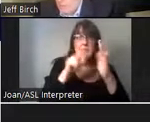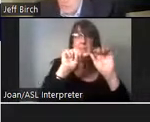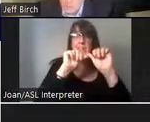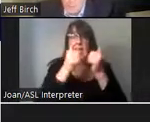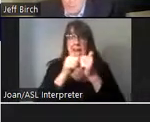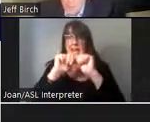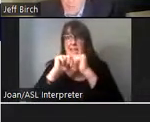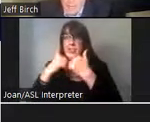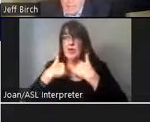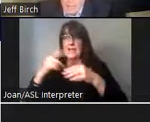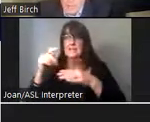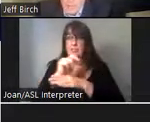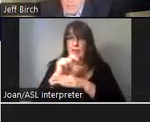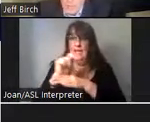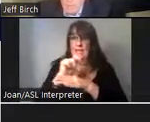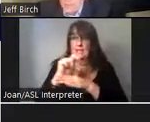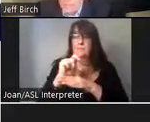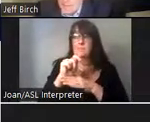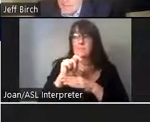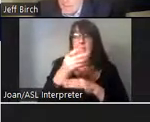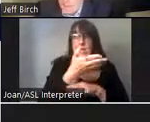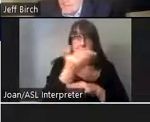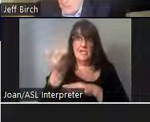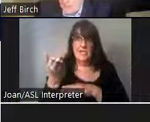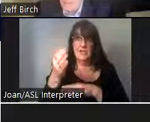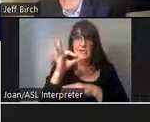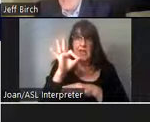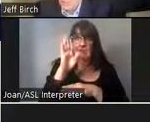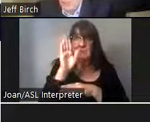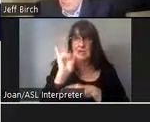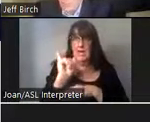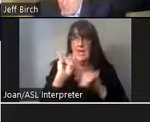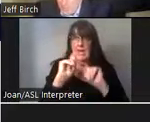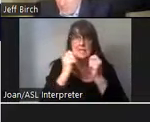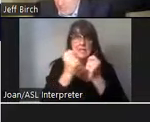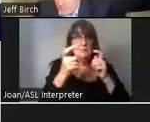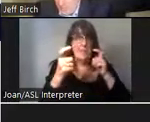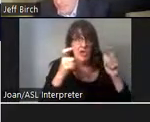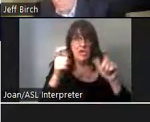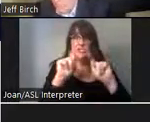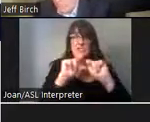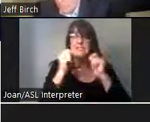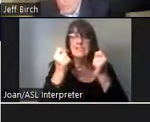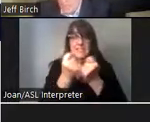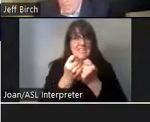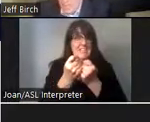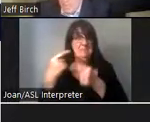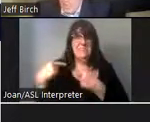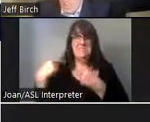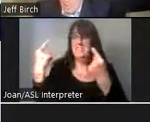have training schools. So here's the FAI team. This is the largest the team has been in several years.